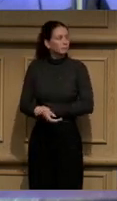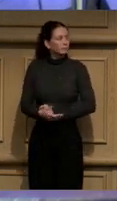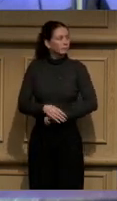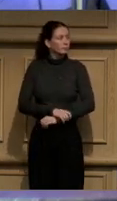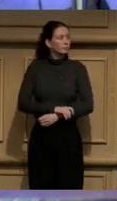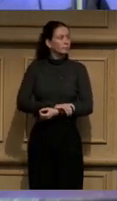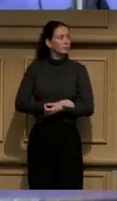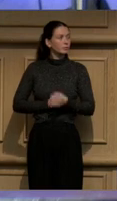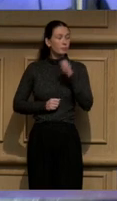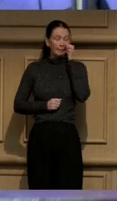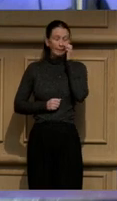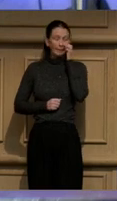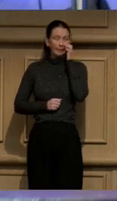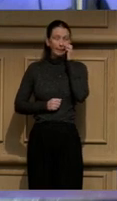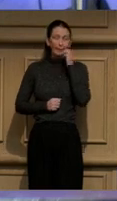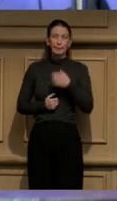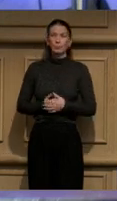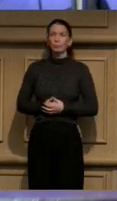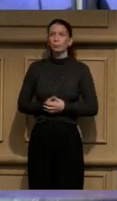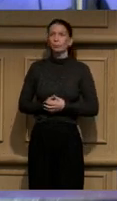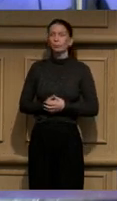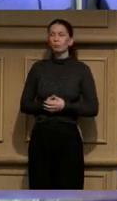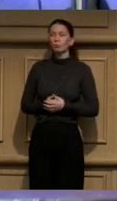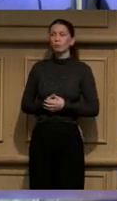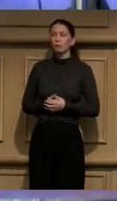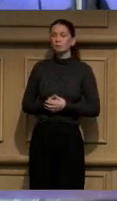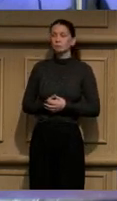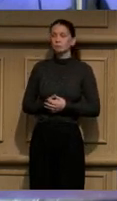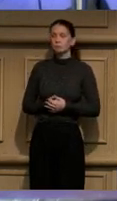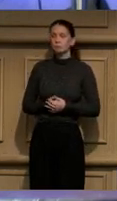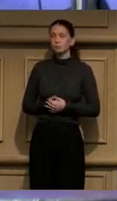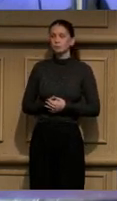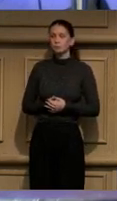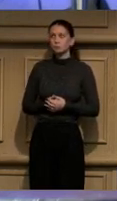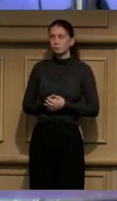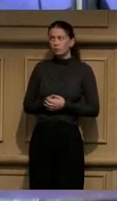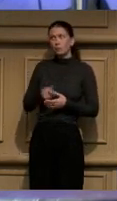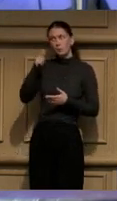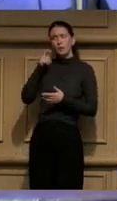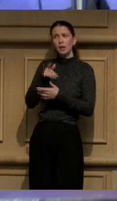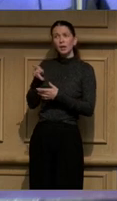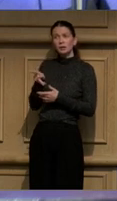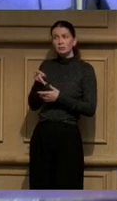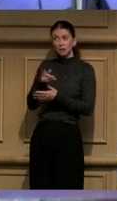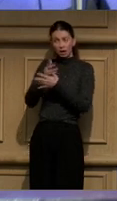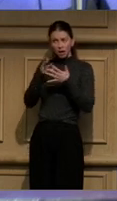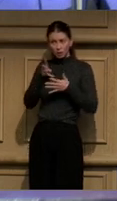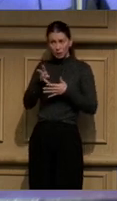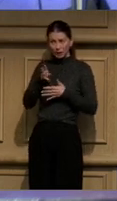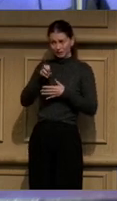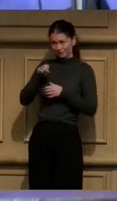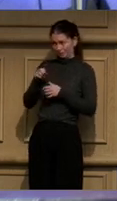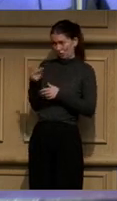Is there something in what you've been, I mean, because in many ways, like all of your practice is practices